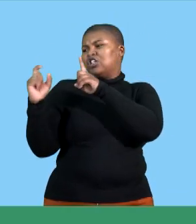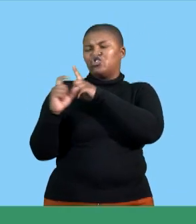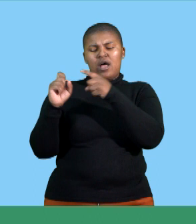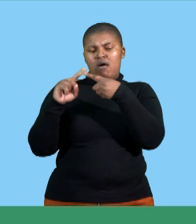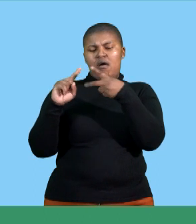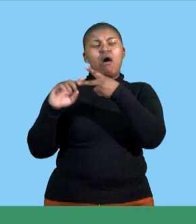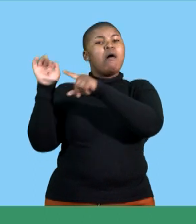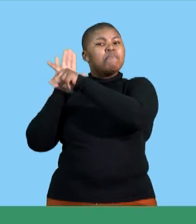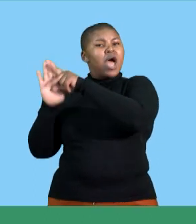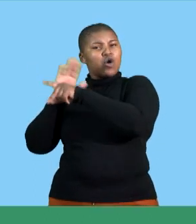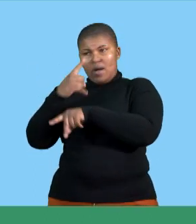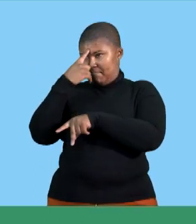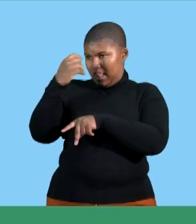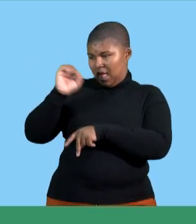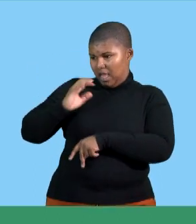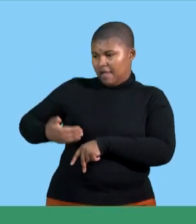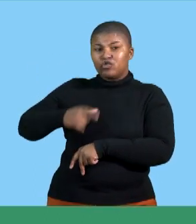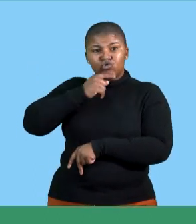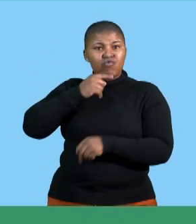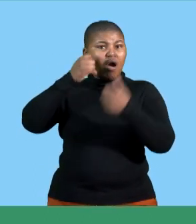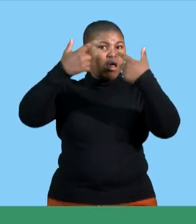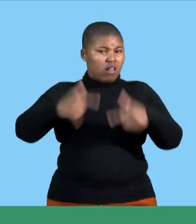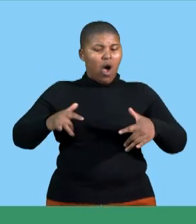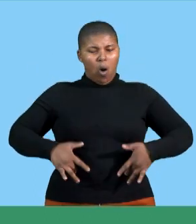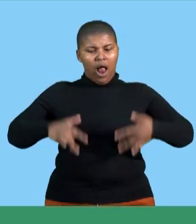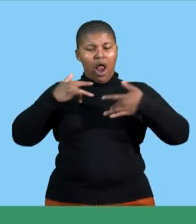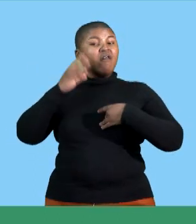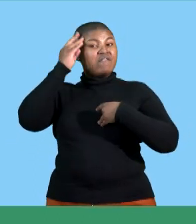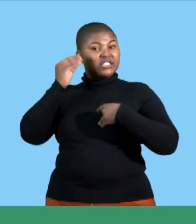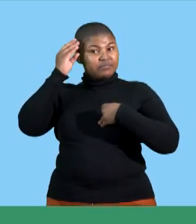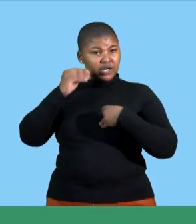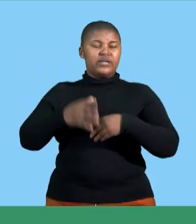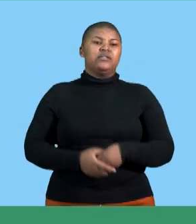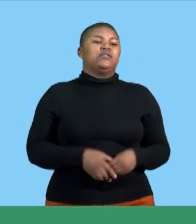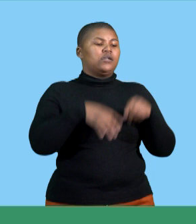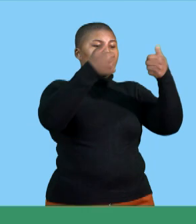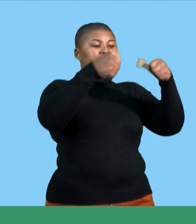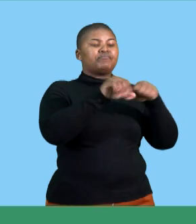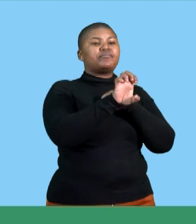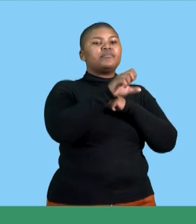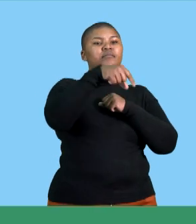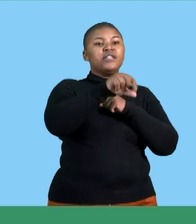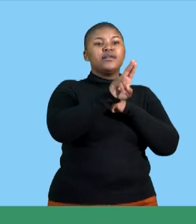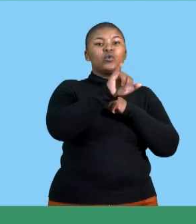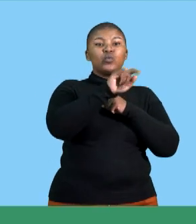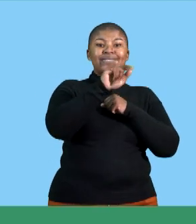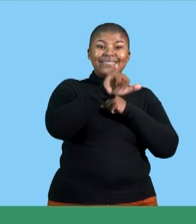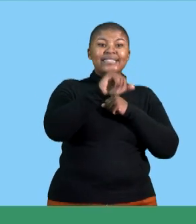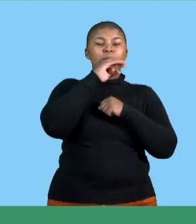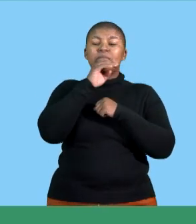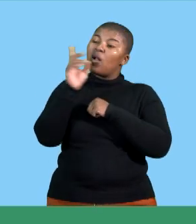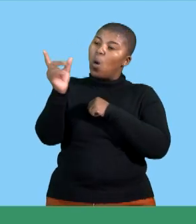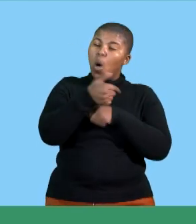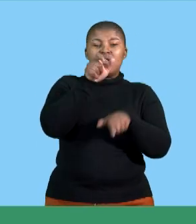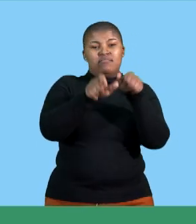cultures, backgrounds, beliefs, gender, language, and life experiences. We have the term equity, which is treating